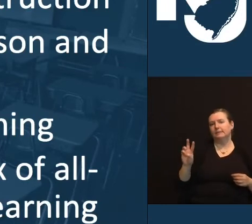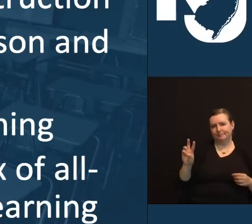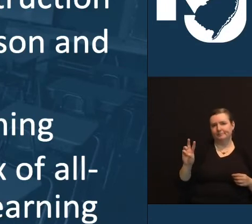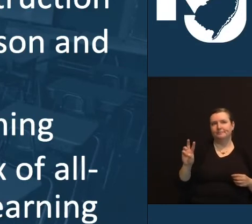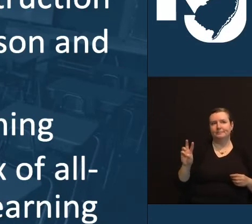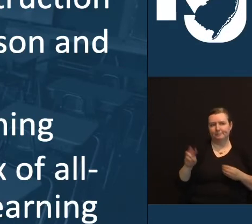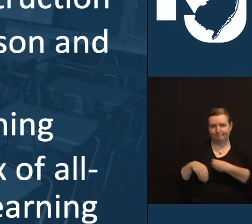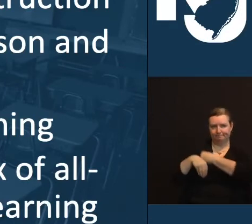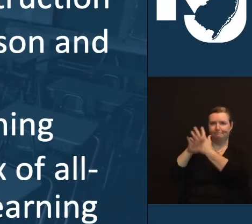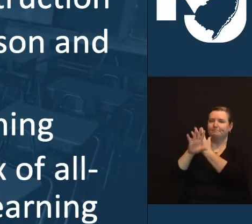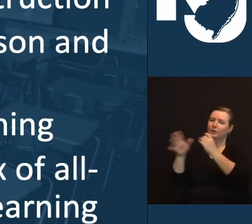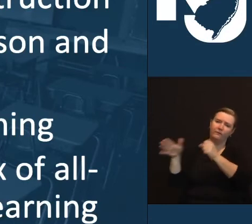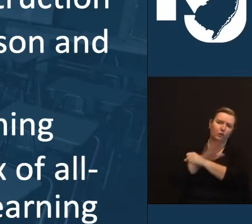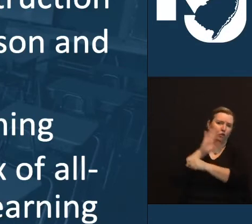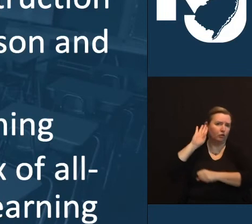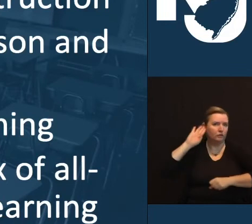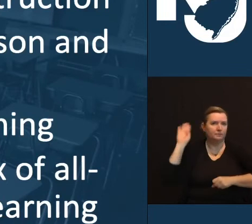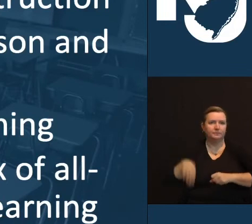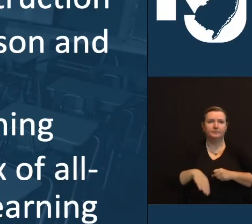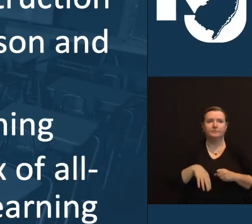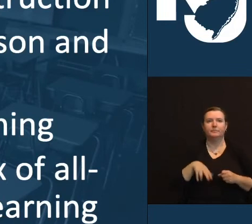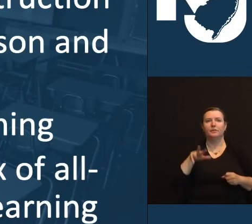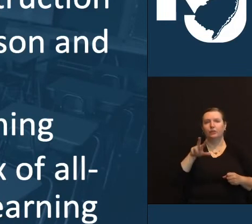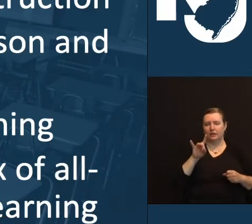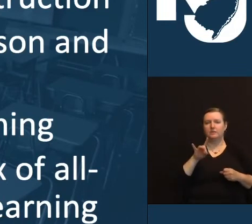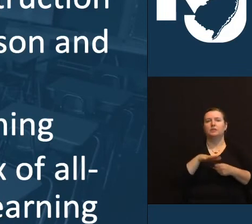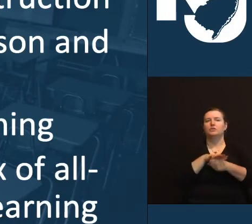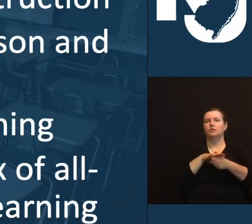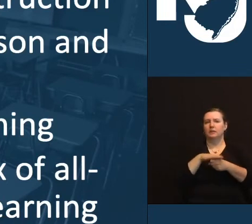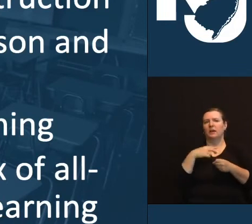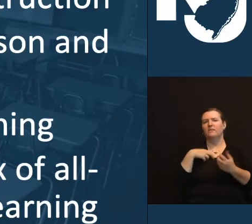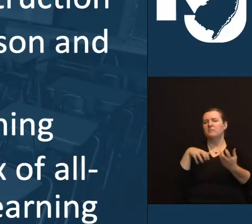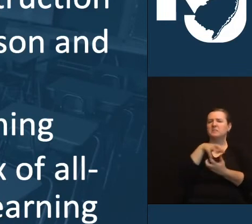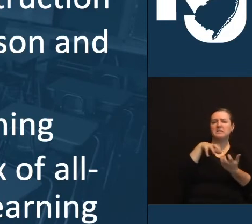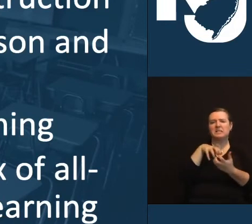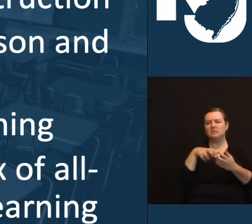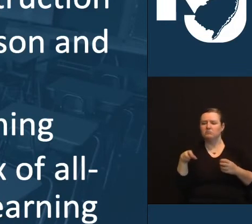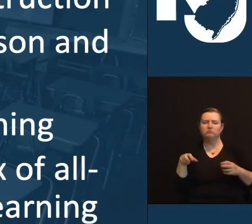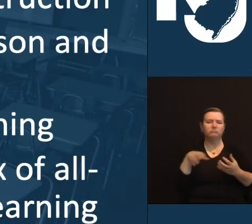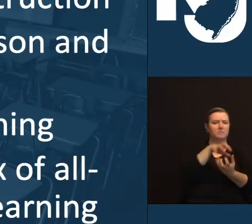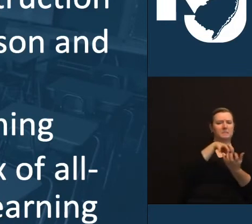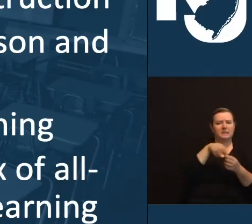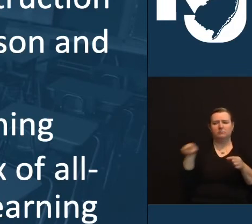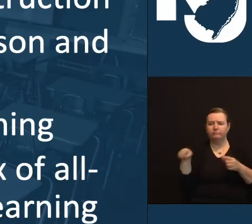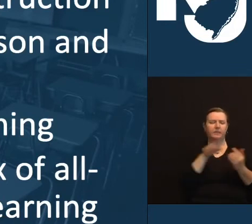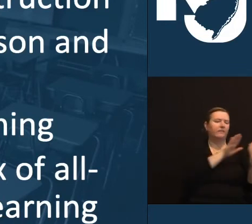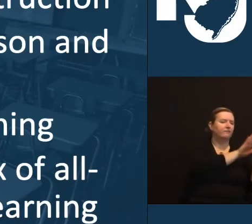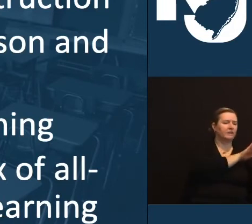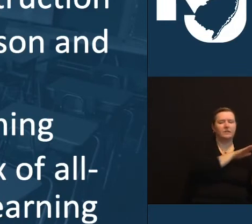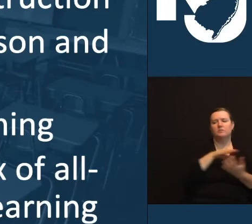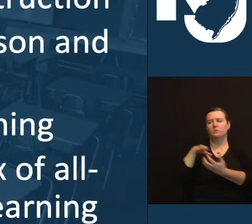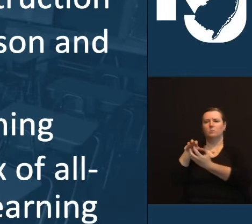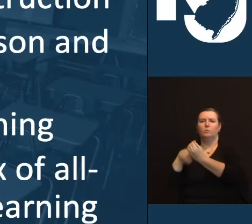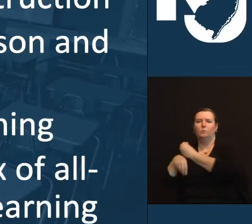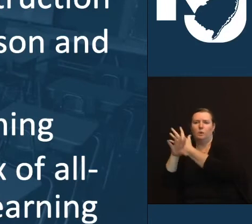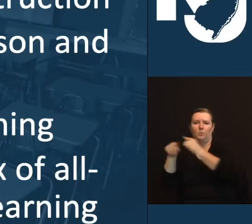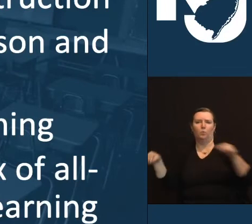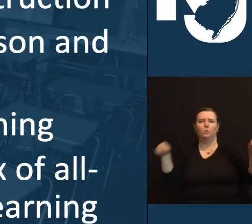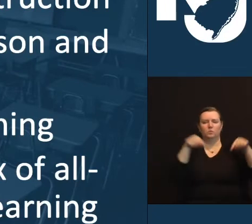where it's been, are operating with a mix of either all remote, in-person, or hybrid learning across their various